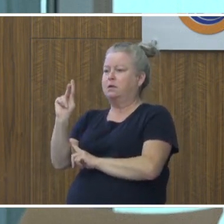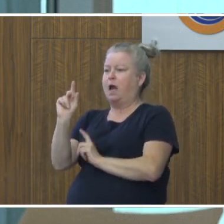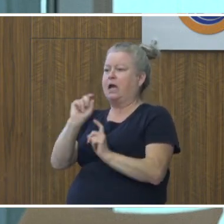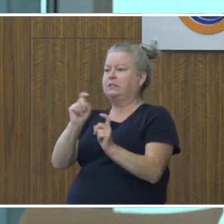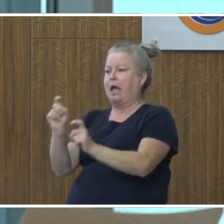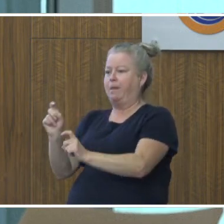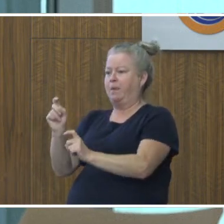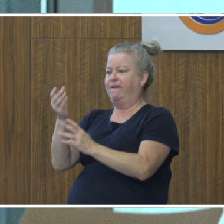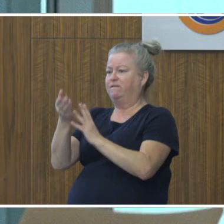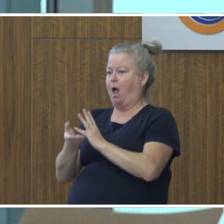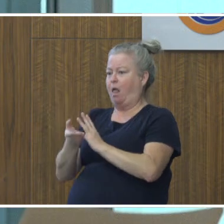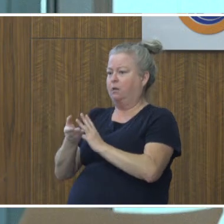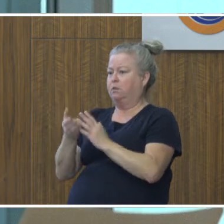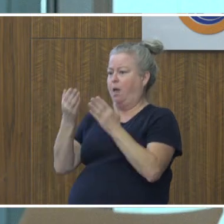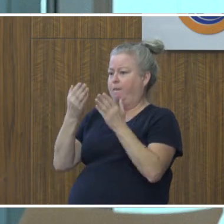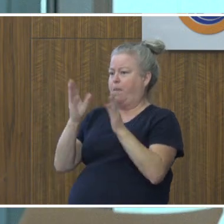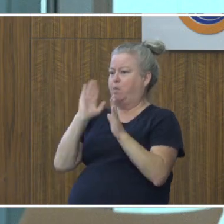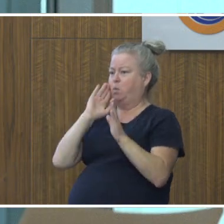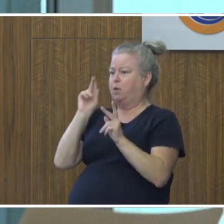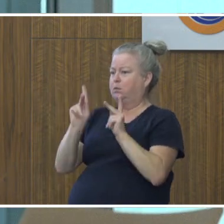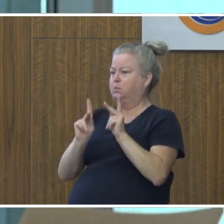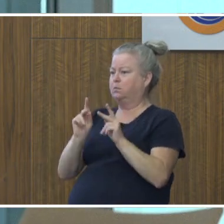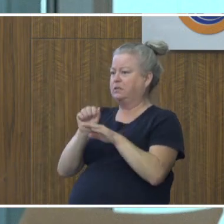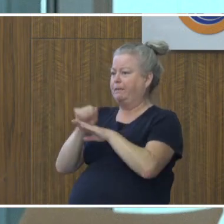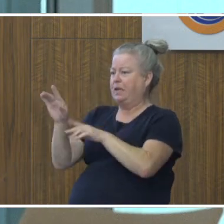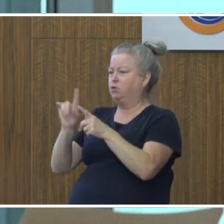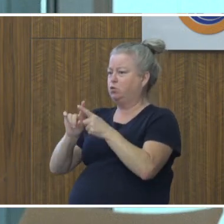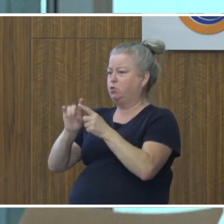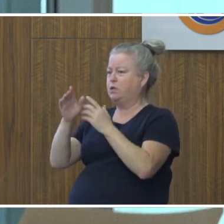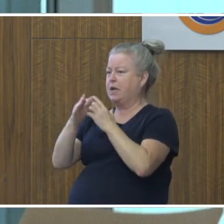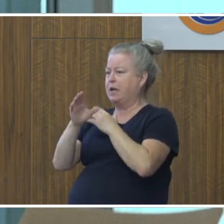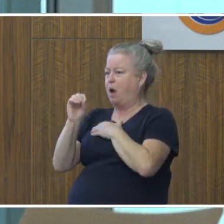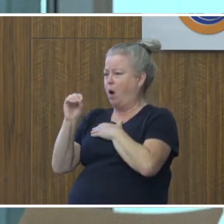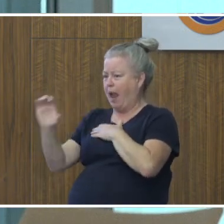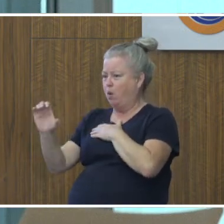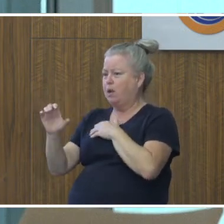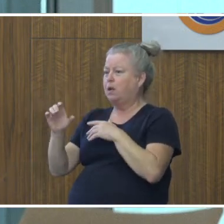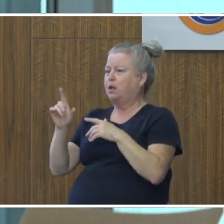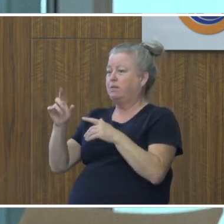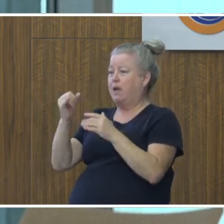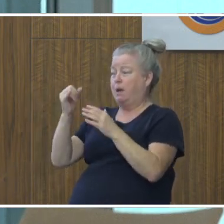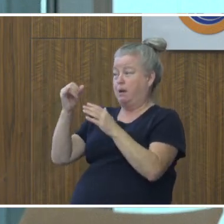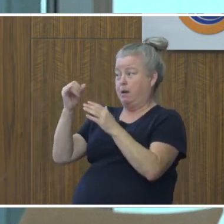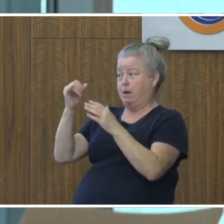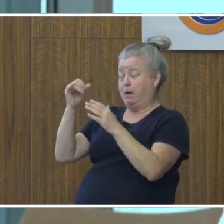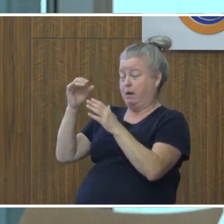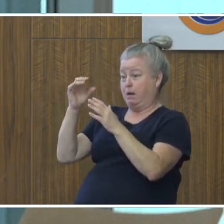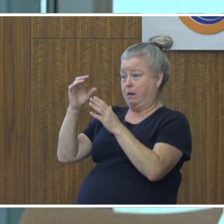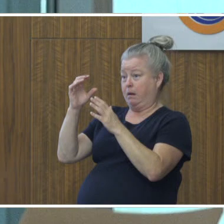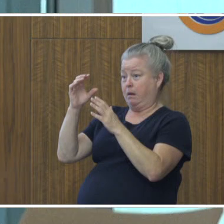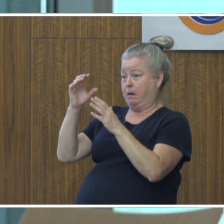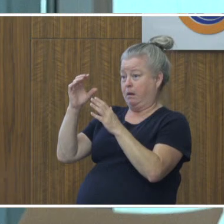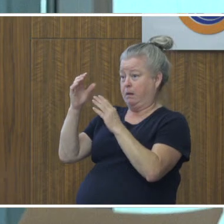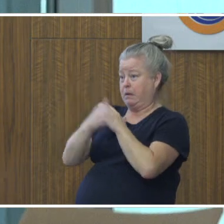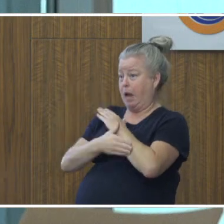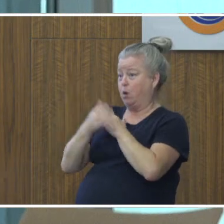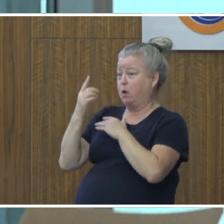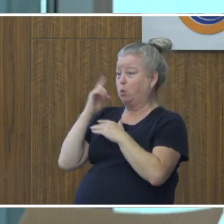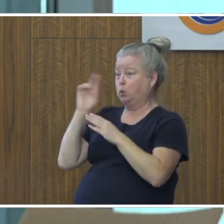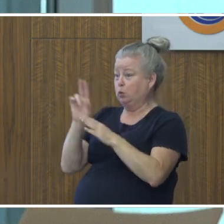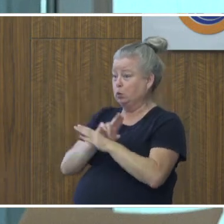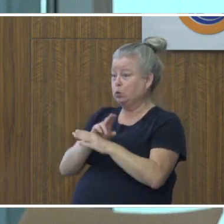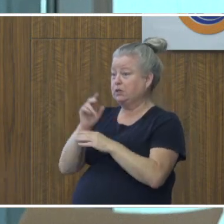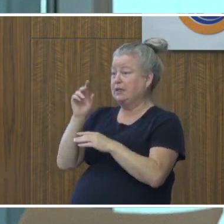public would submit to the county. Does that mean that the county is actually drawing with the census tract geography as